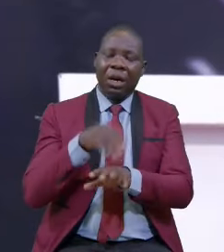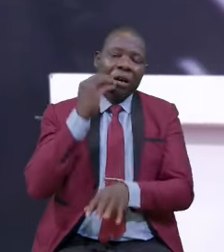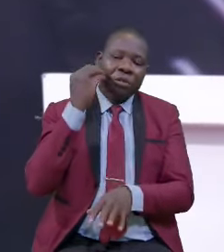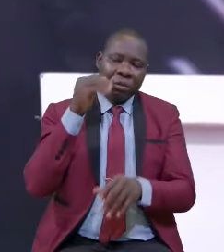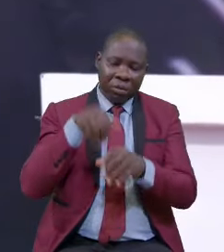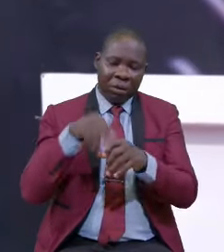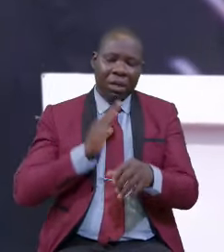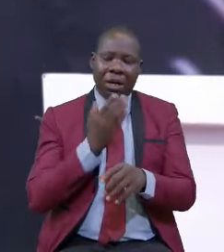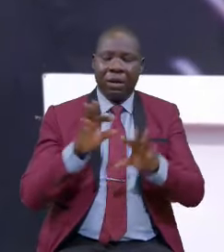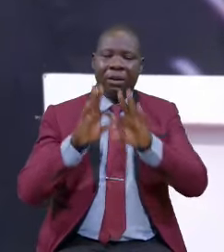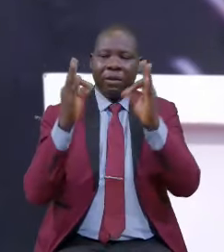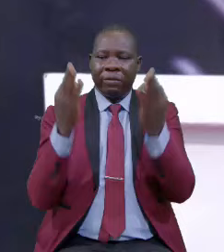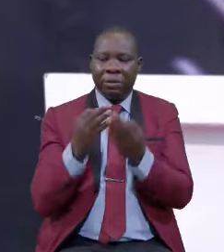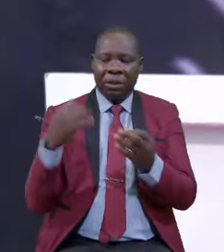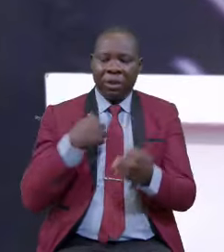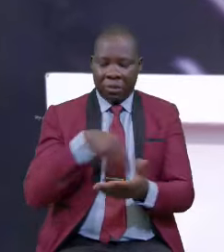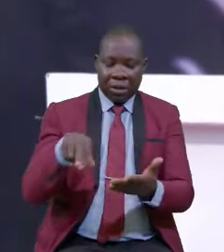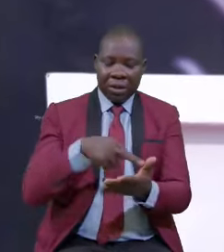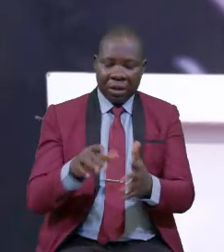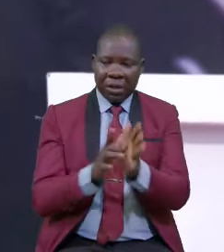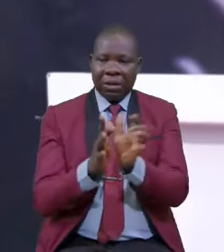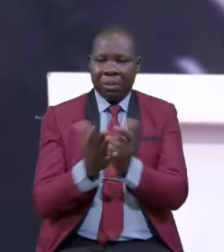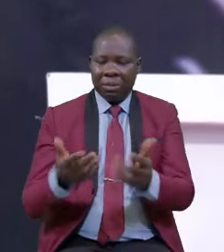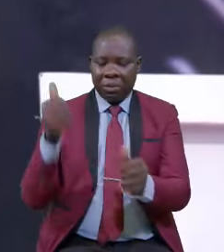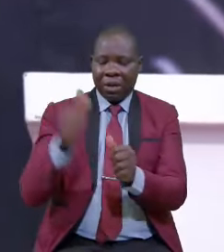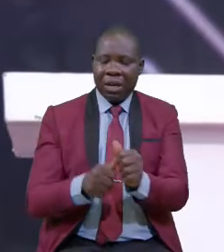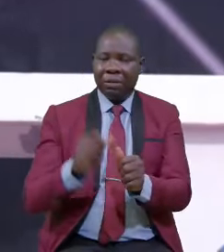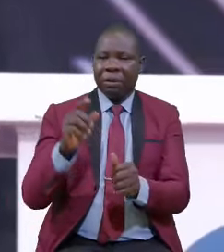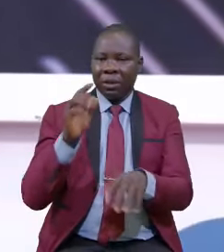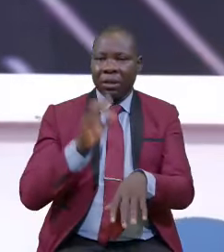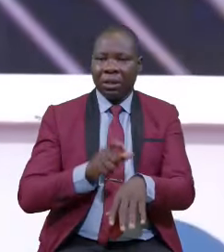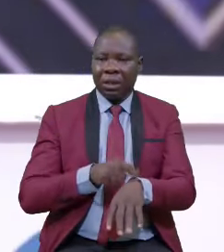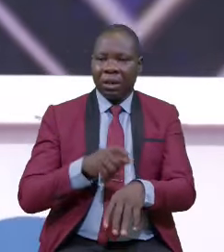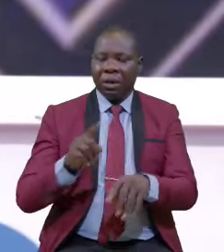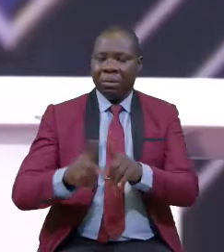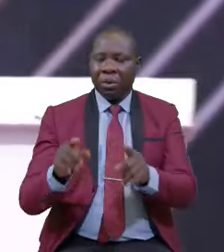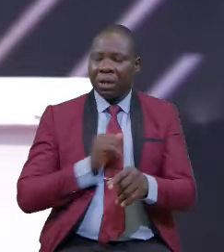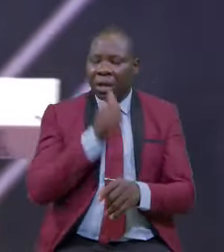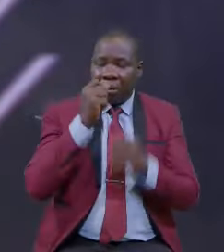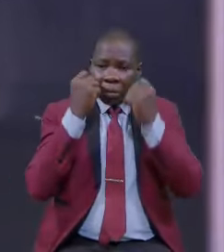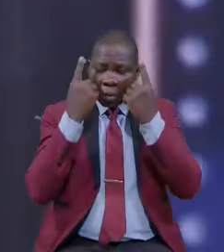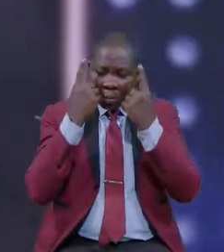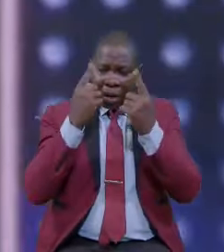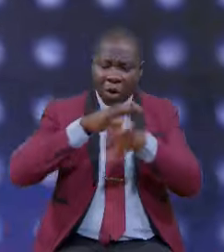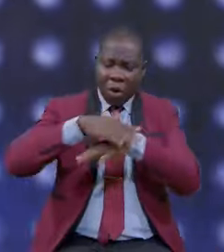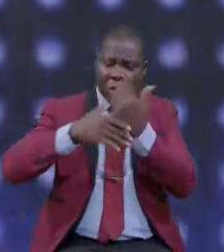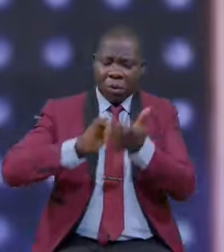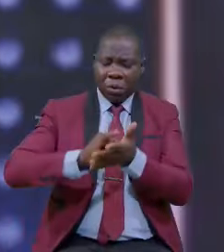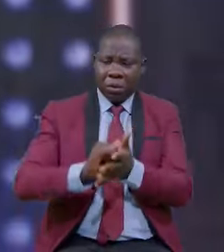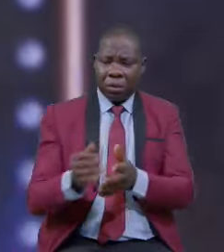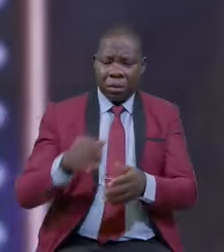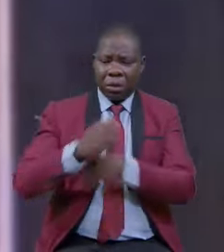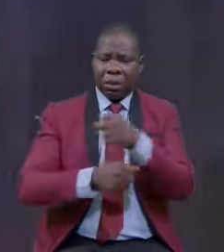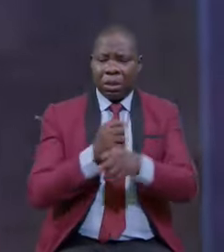read the Bible every time. But I'm surprised all those years, I didn't know the difference between epistle